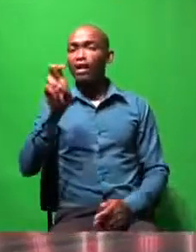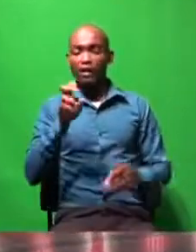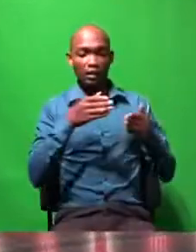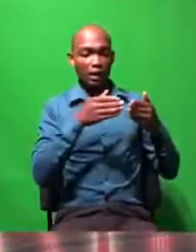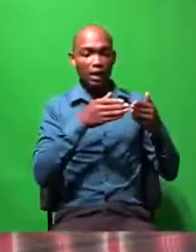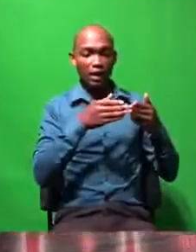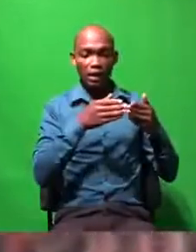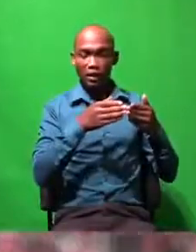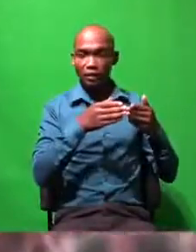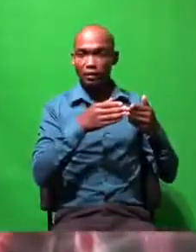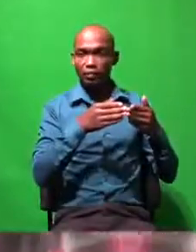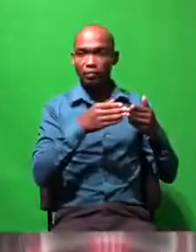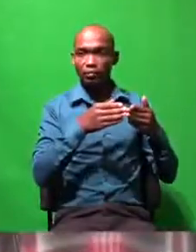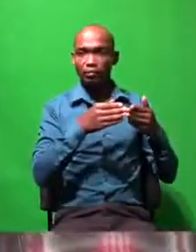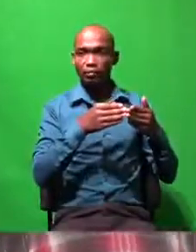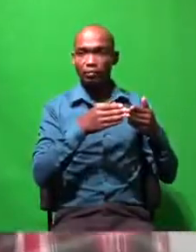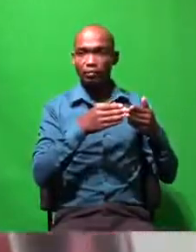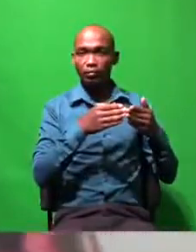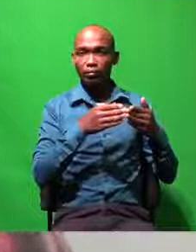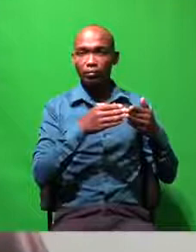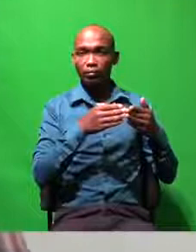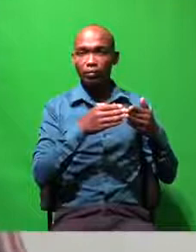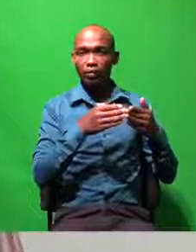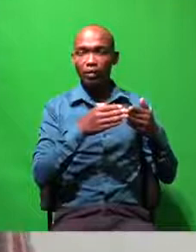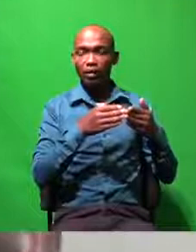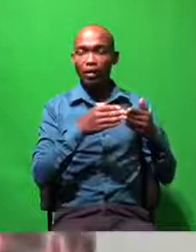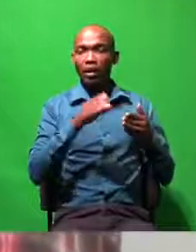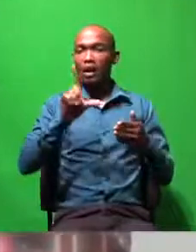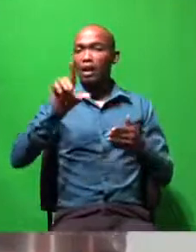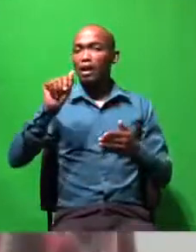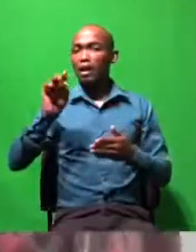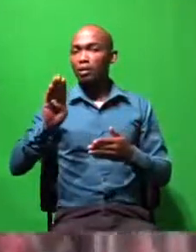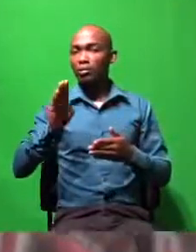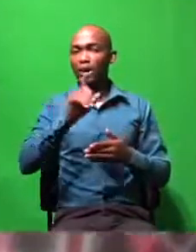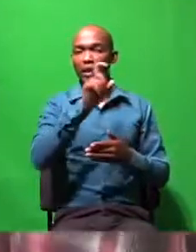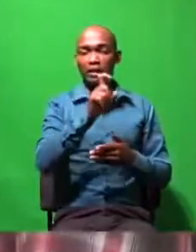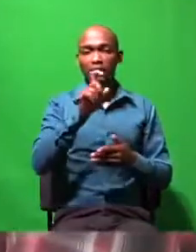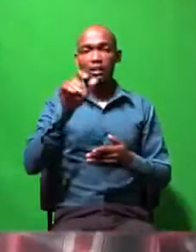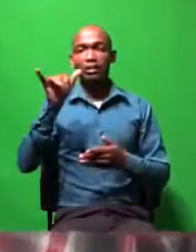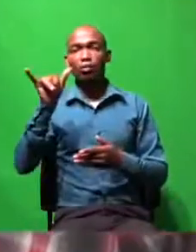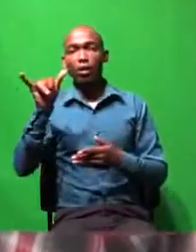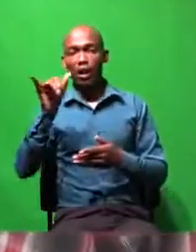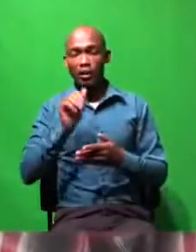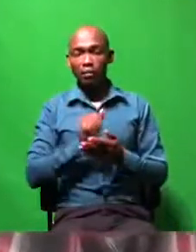angles. Find the angles labeled X and Y.